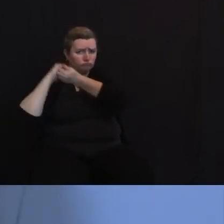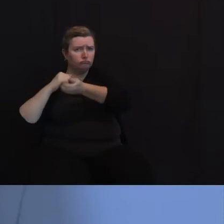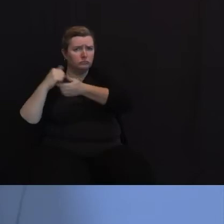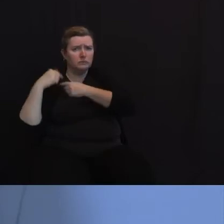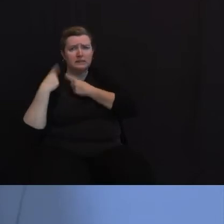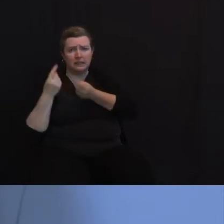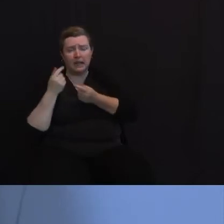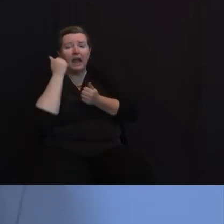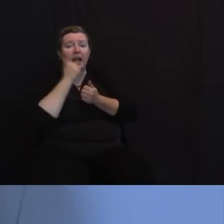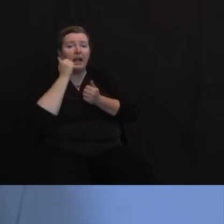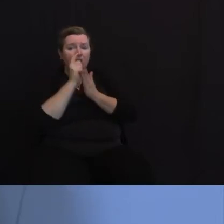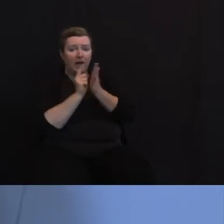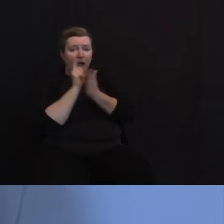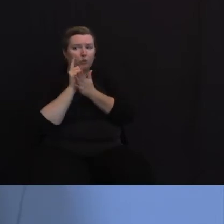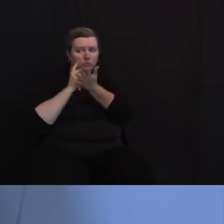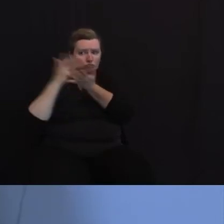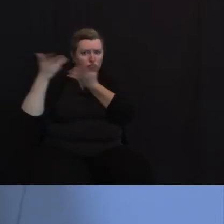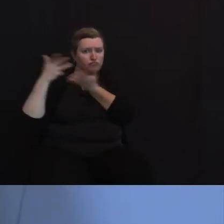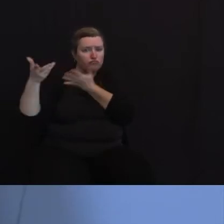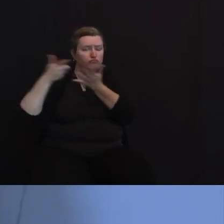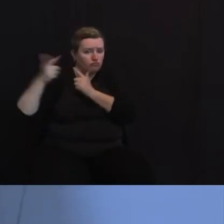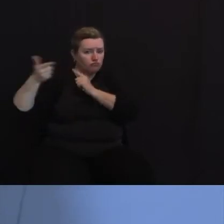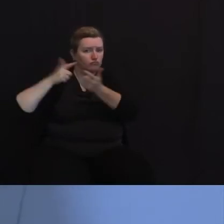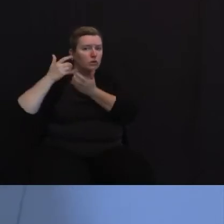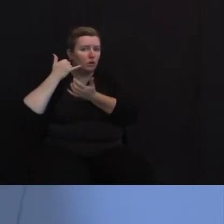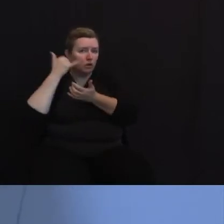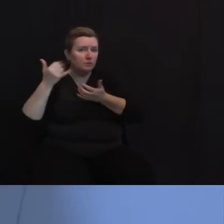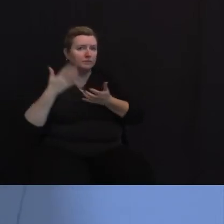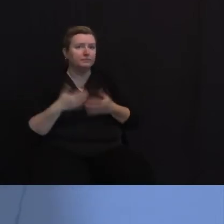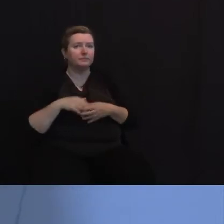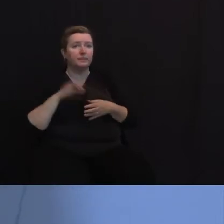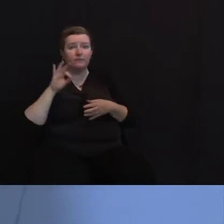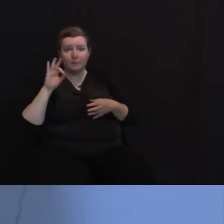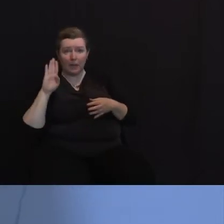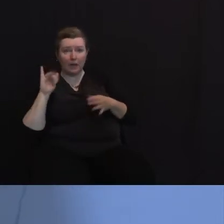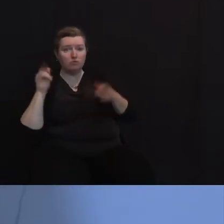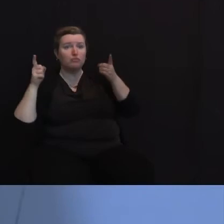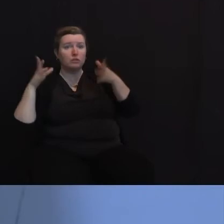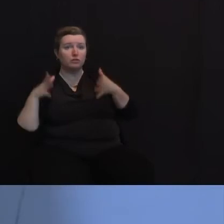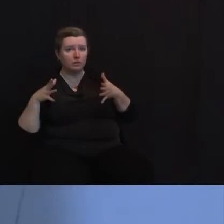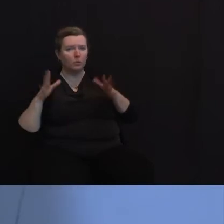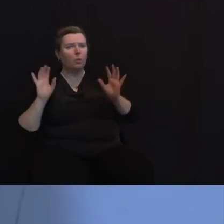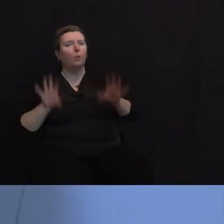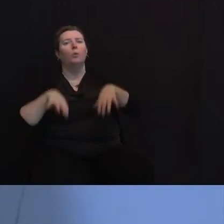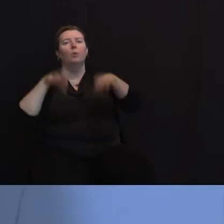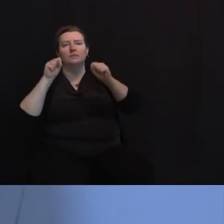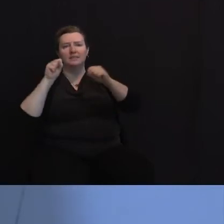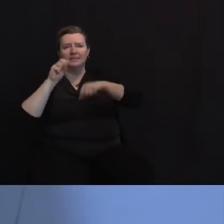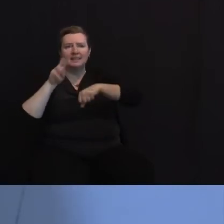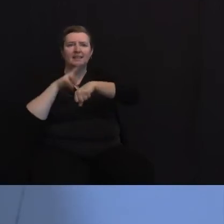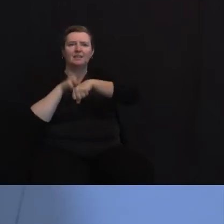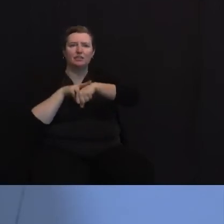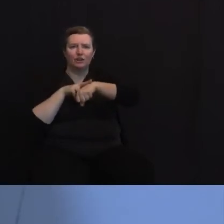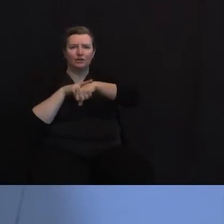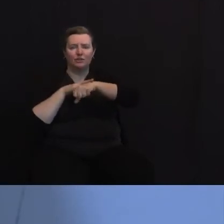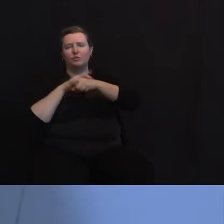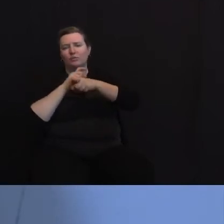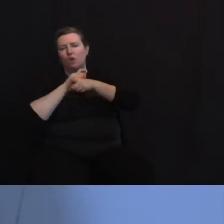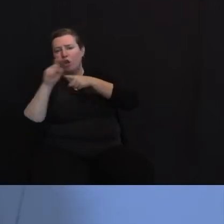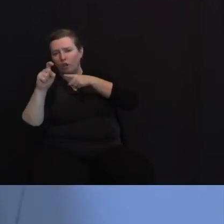hourly. While we were here, Director Ray of the FBI actually hosted a nationwide call, and our senior leadership team was on that, along with the state police senior leadership